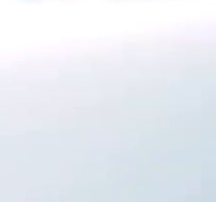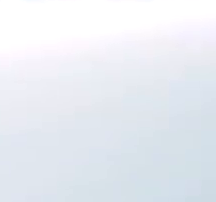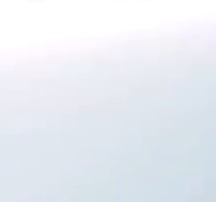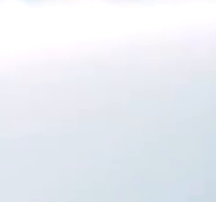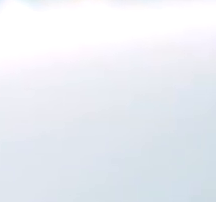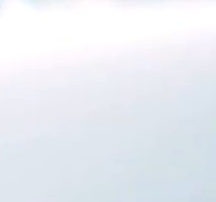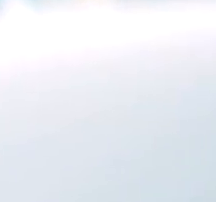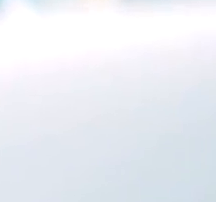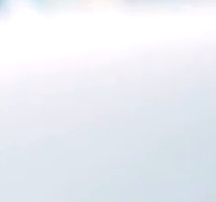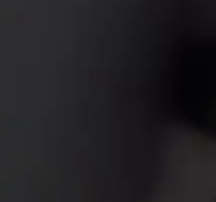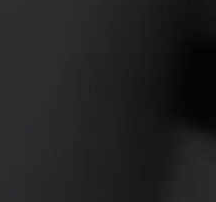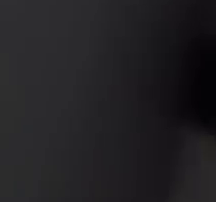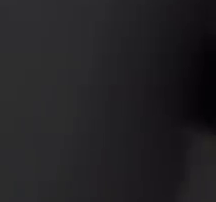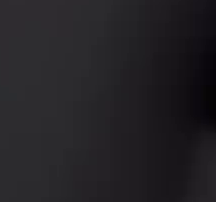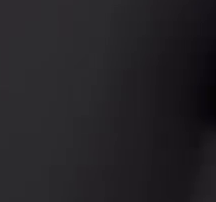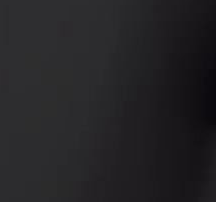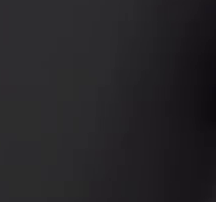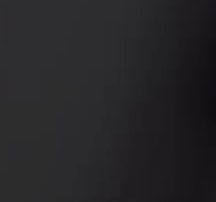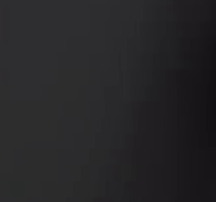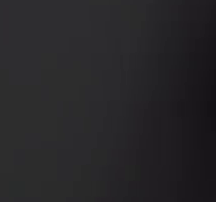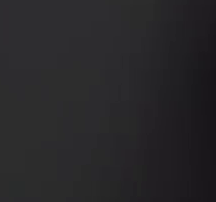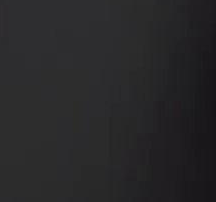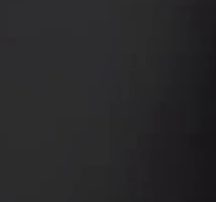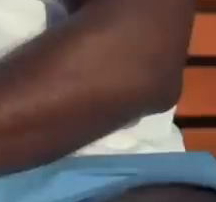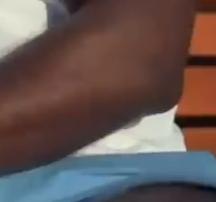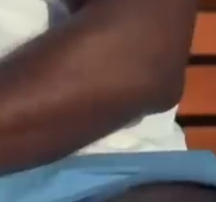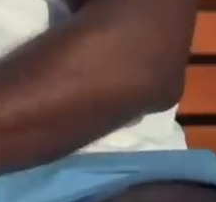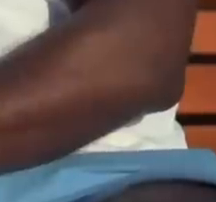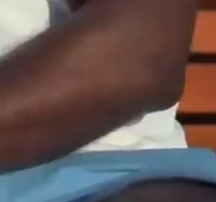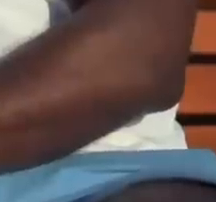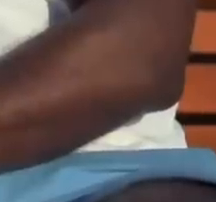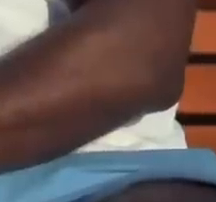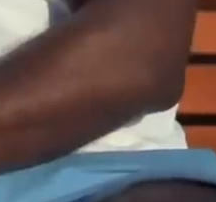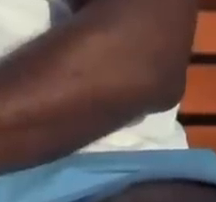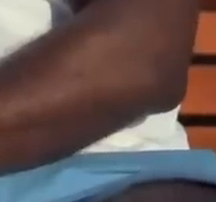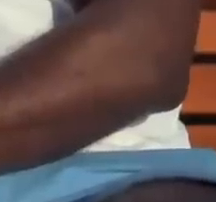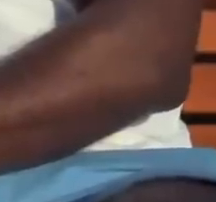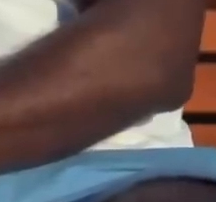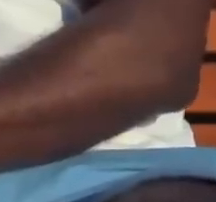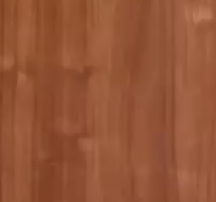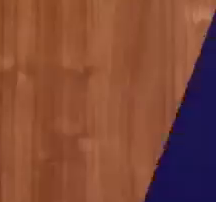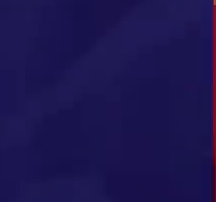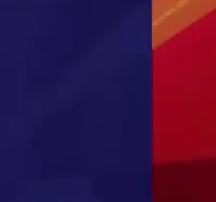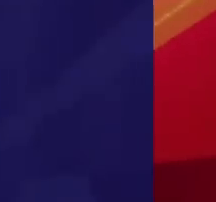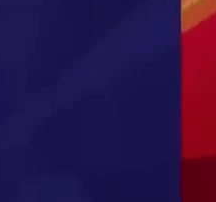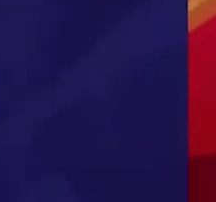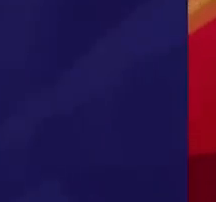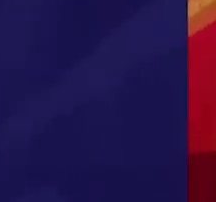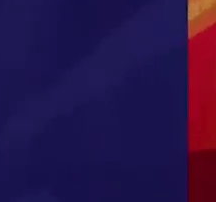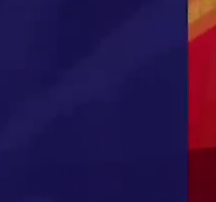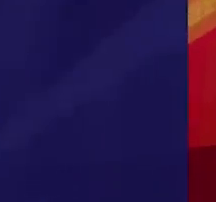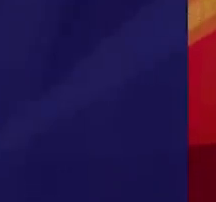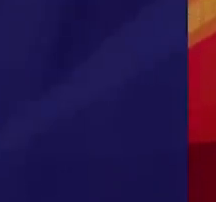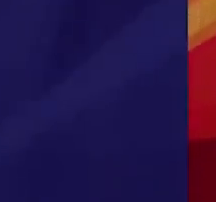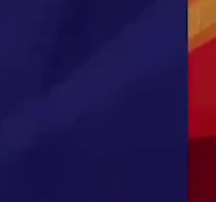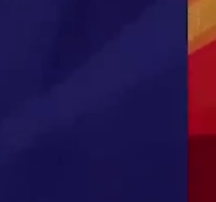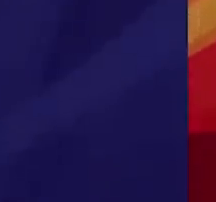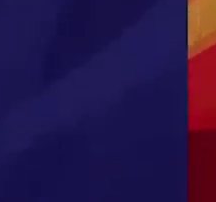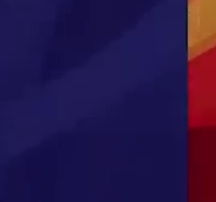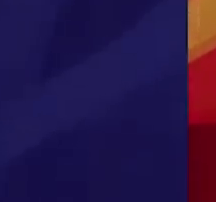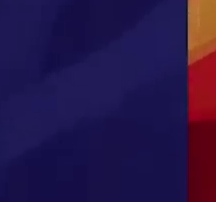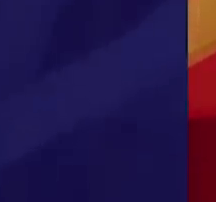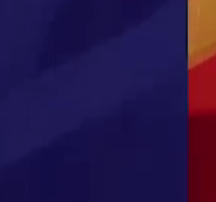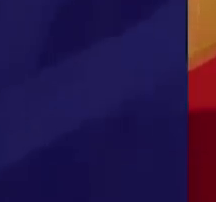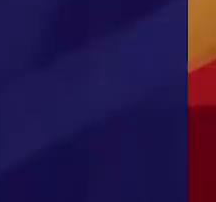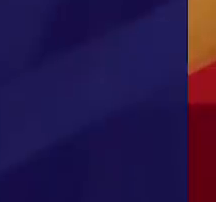team. There are opportunities to assist with Bible study, youth Sunday school, and our youth worship experience. If you're gifted and willing,